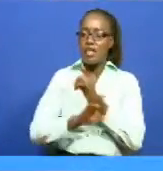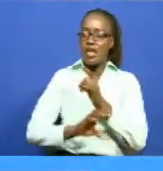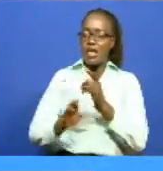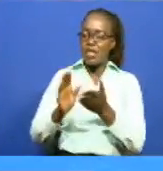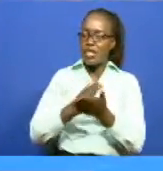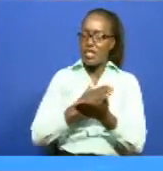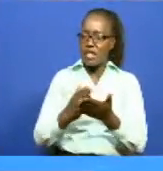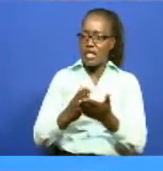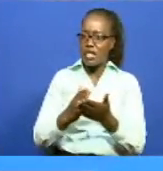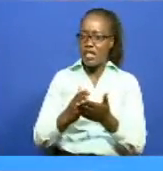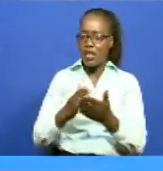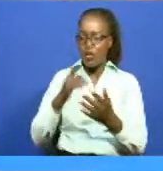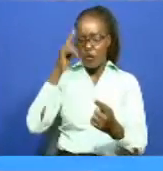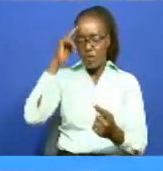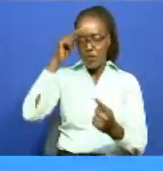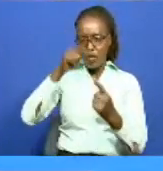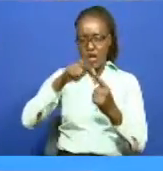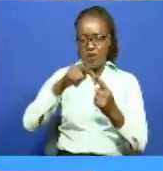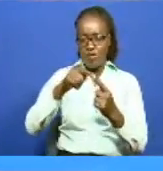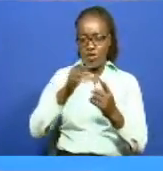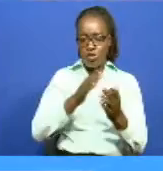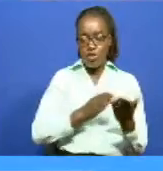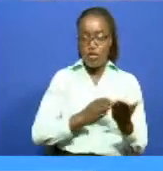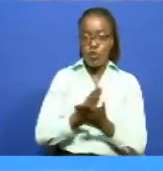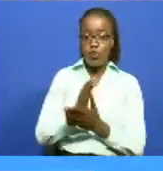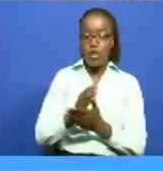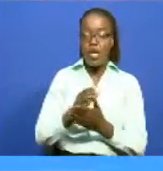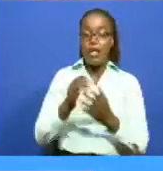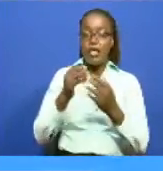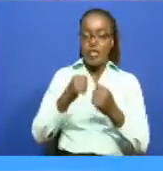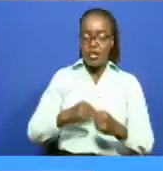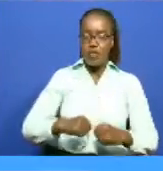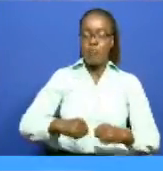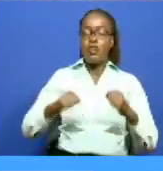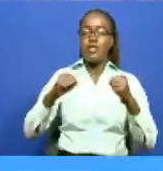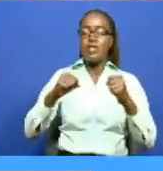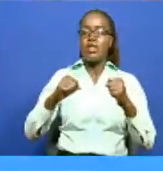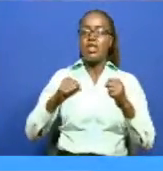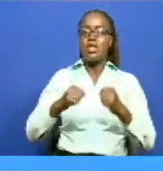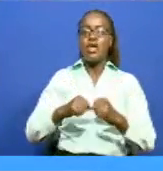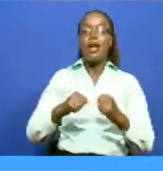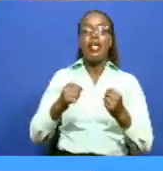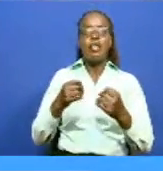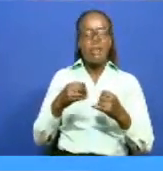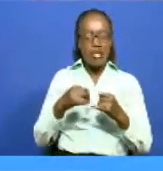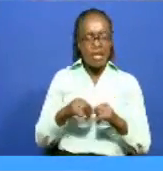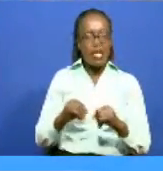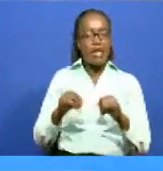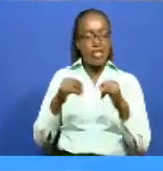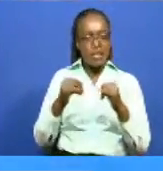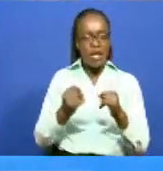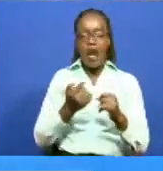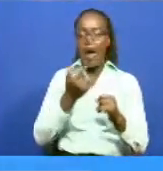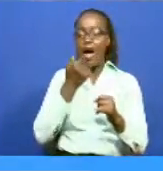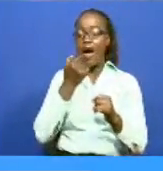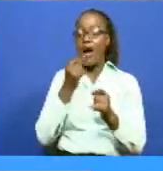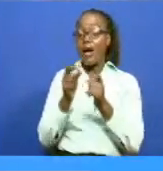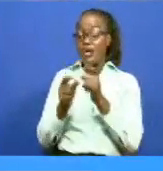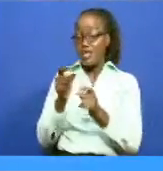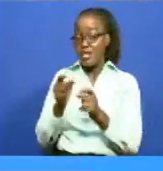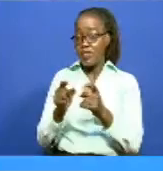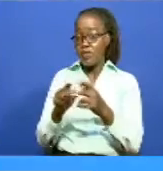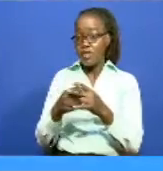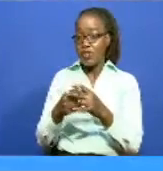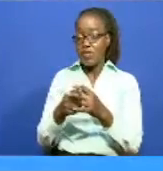Health, we purposed to ensure that our testing capacity was able to test each and every case. If you remember, we started with